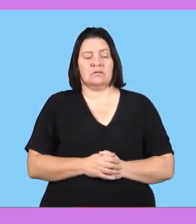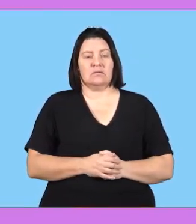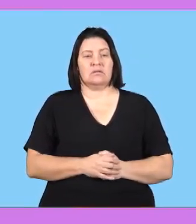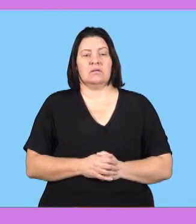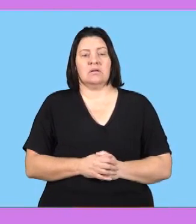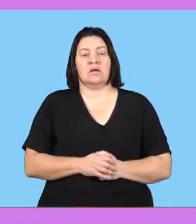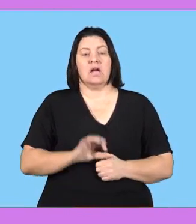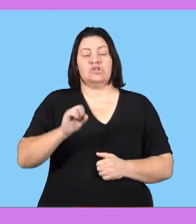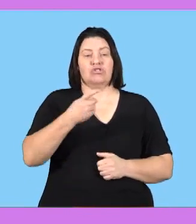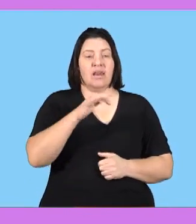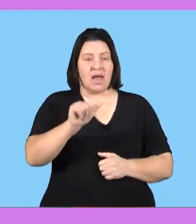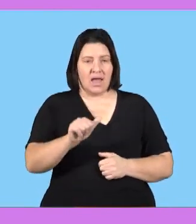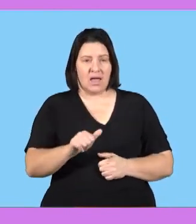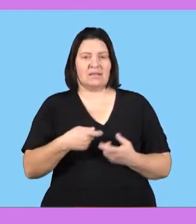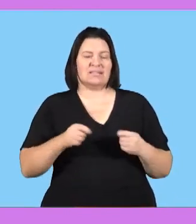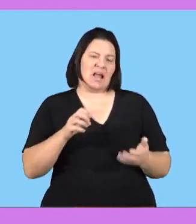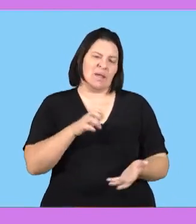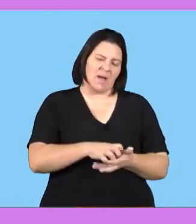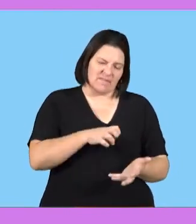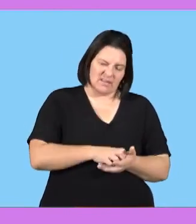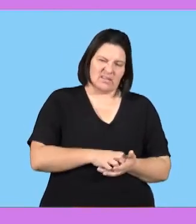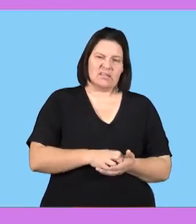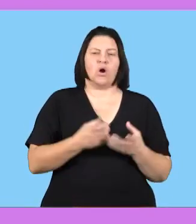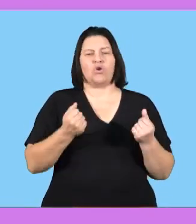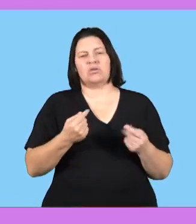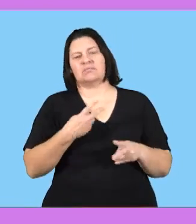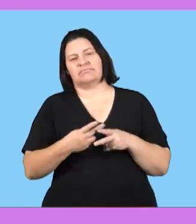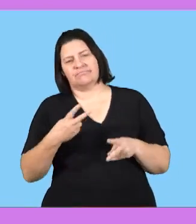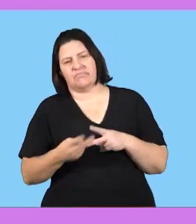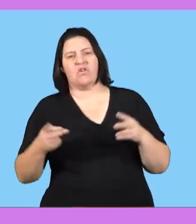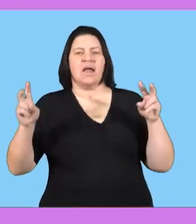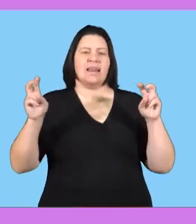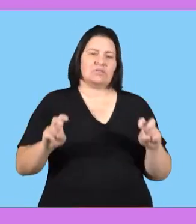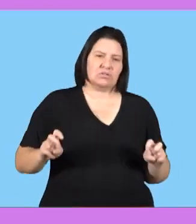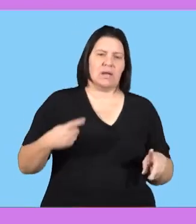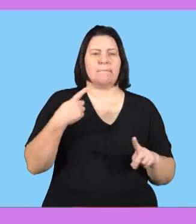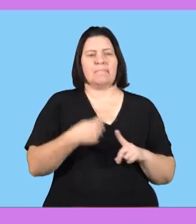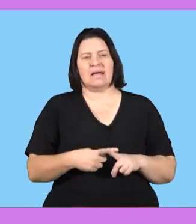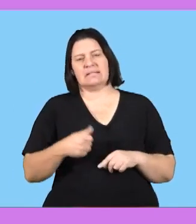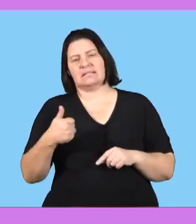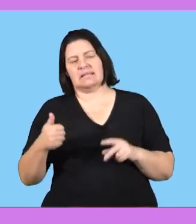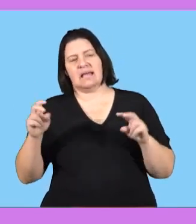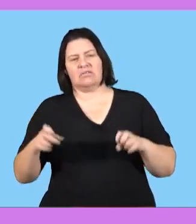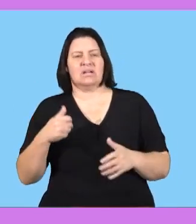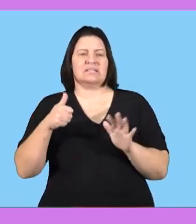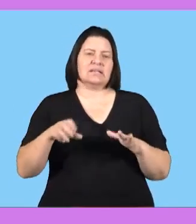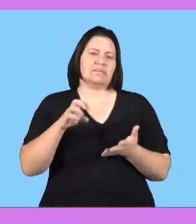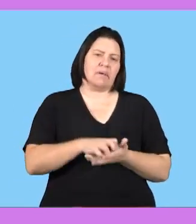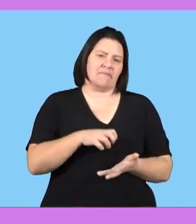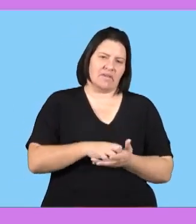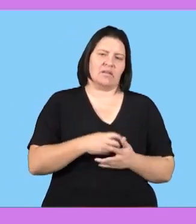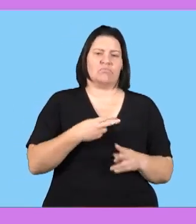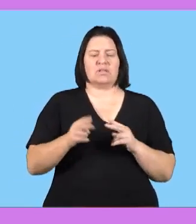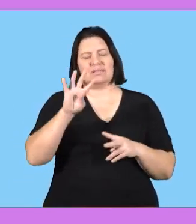question, Sheila is selling muffins, and the cost of preparing muffins plus the cost of electricity for